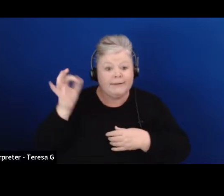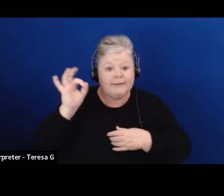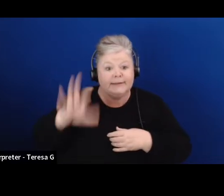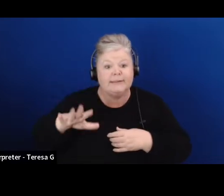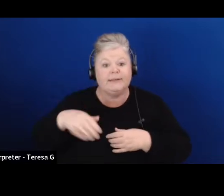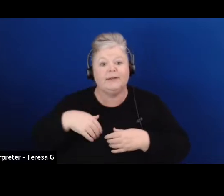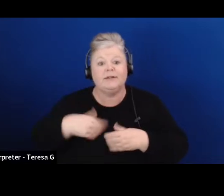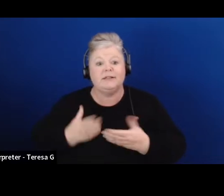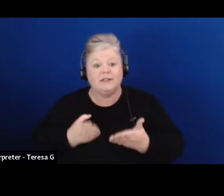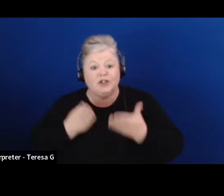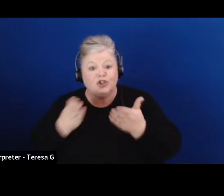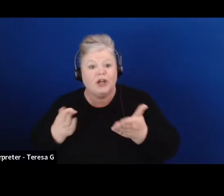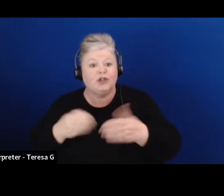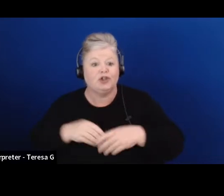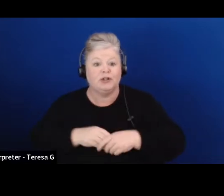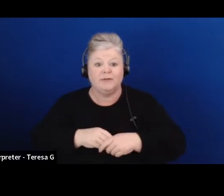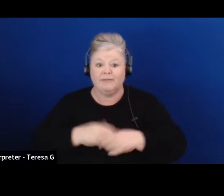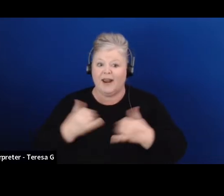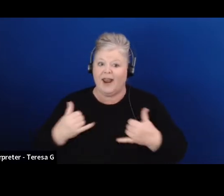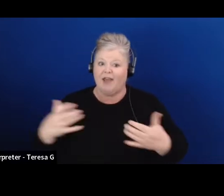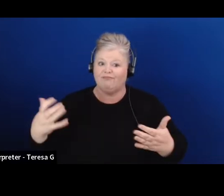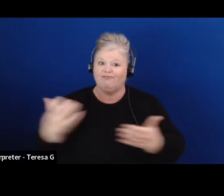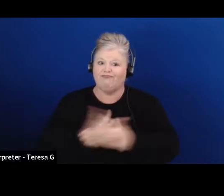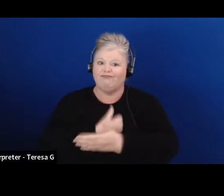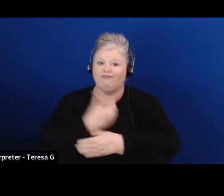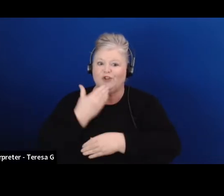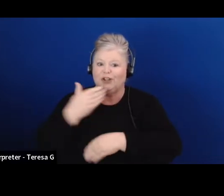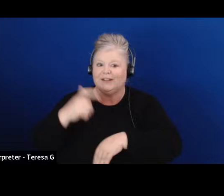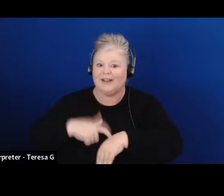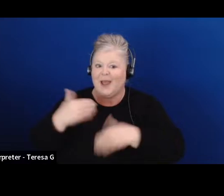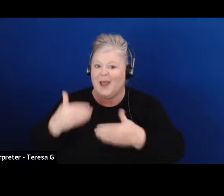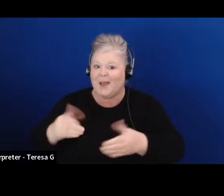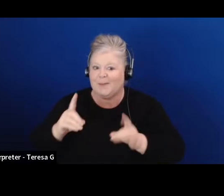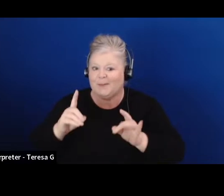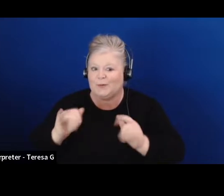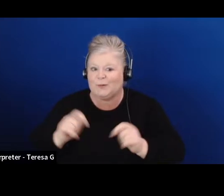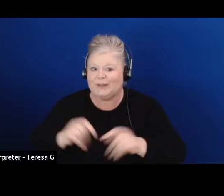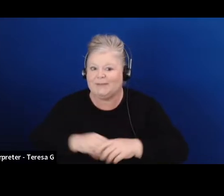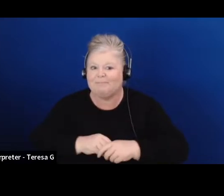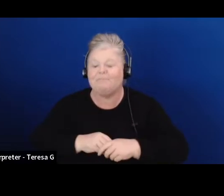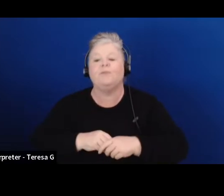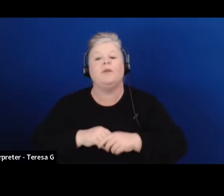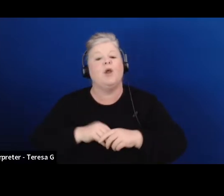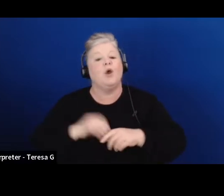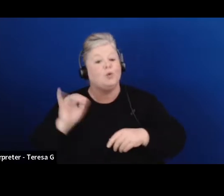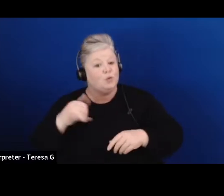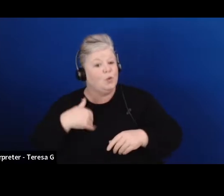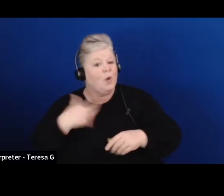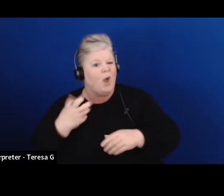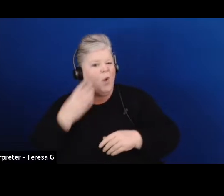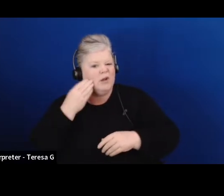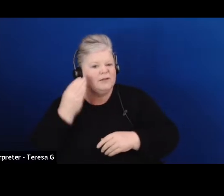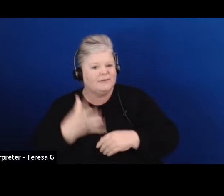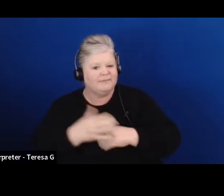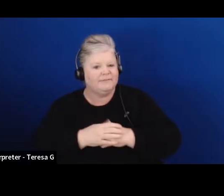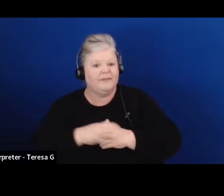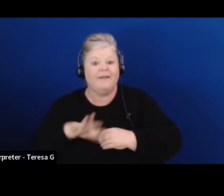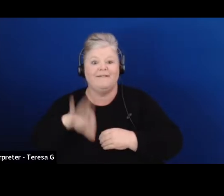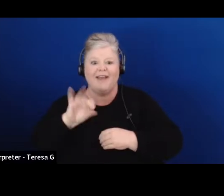suggestion, now is a great time. One of the things I wanted to let people know, I found this other